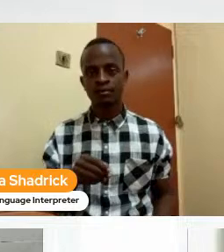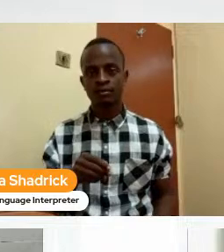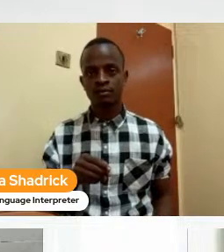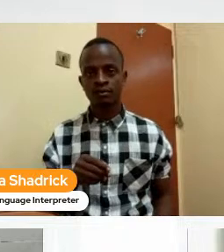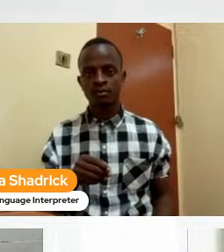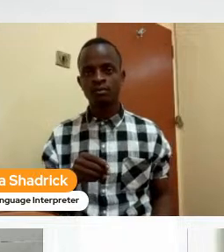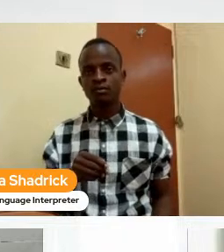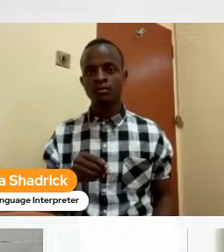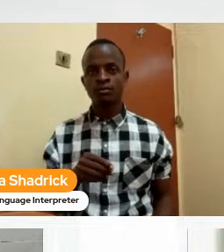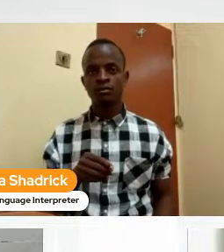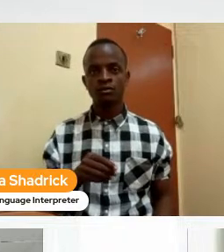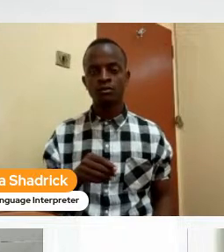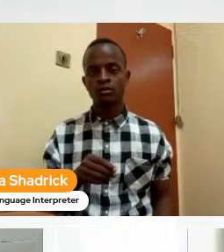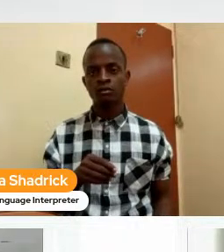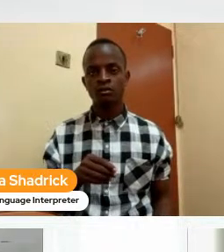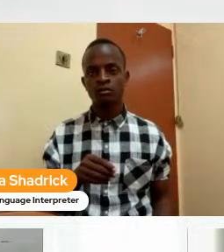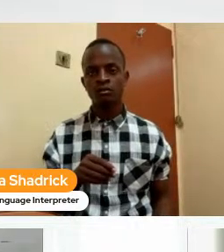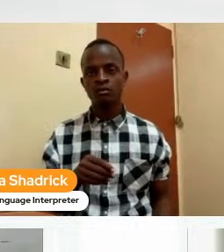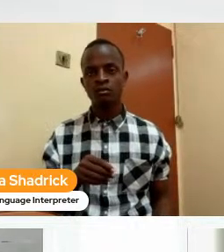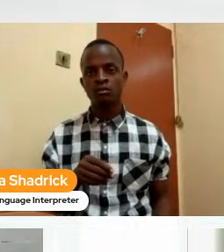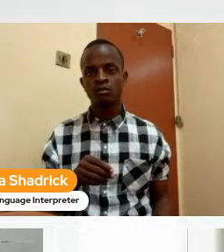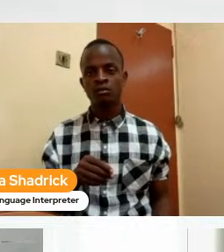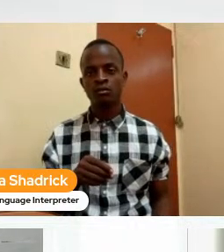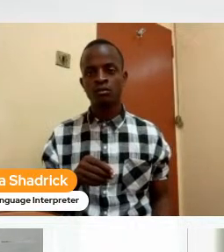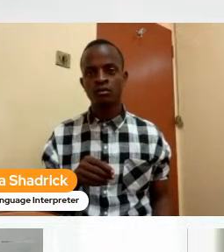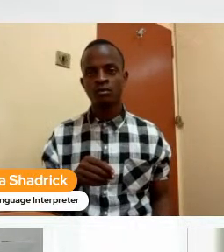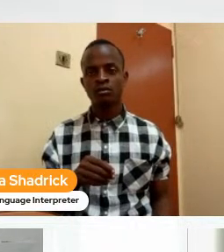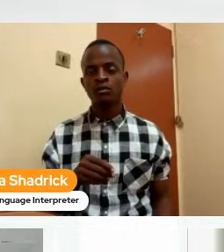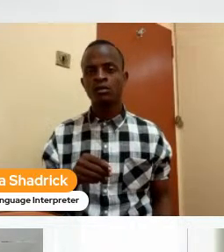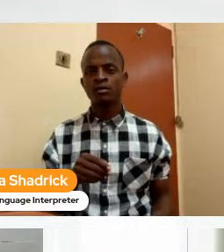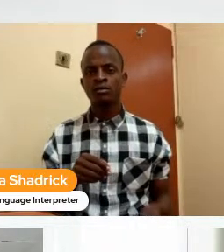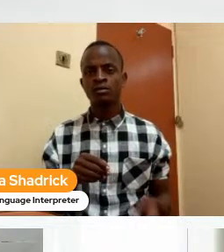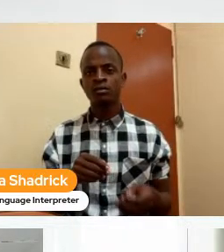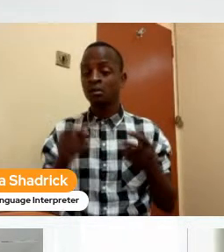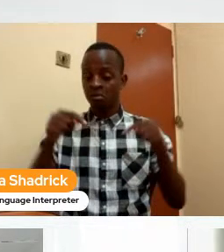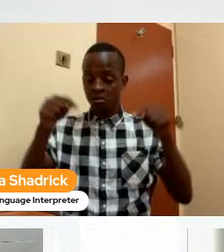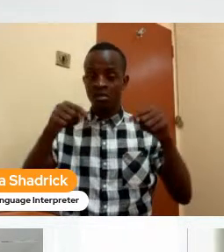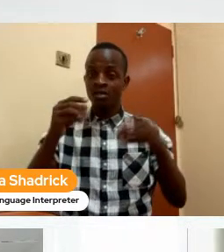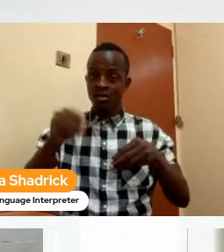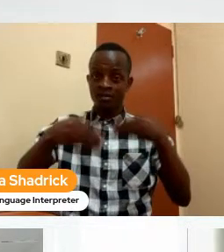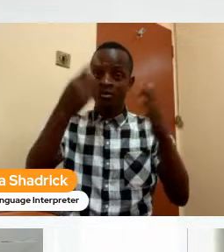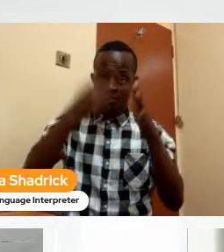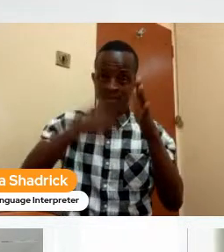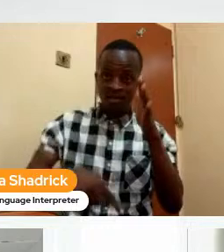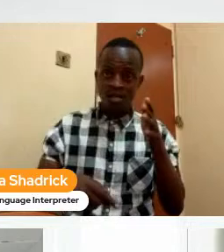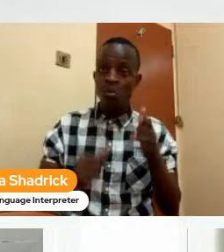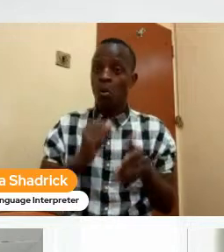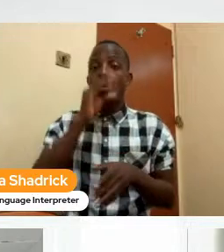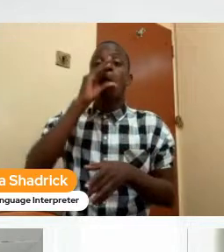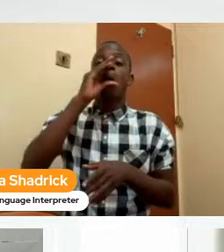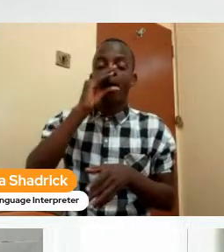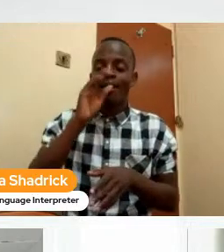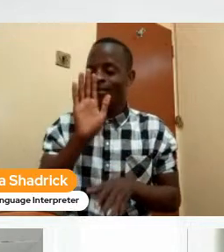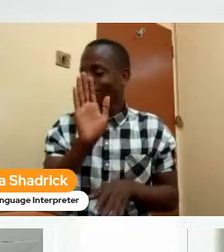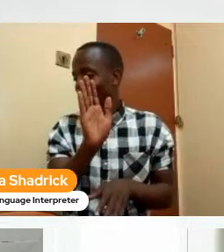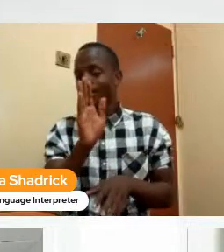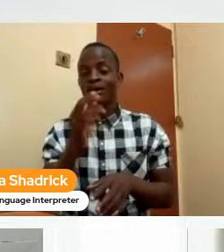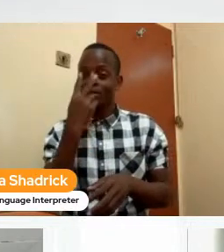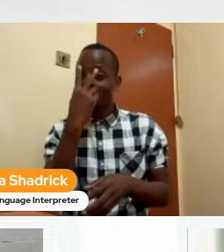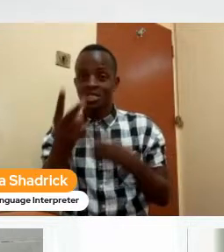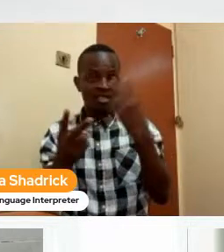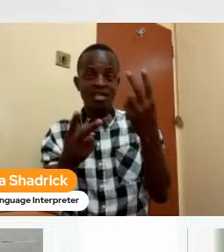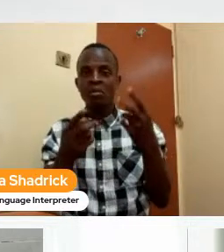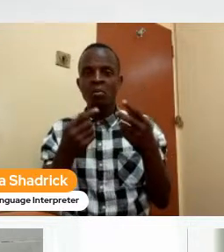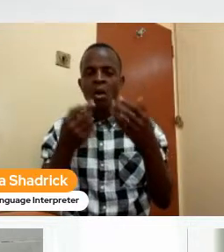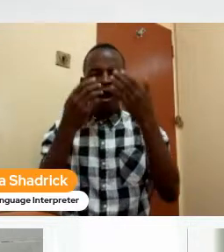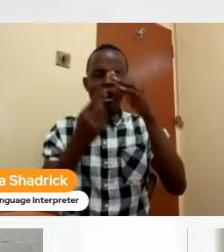for being awarded. We are not going to say what we are giving you this time around, because we want to keep it the surprise and